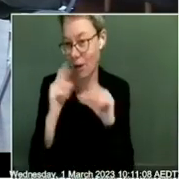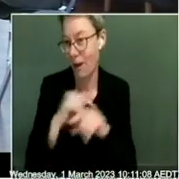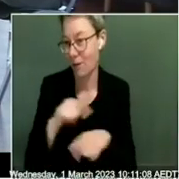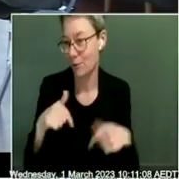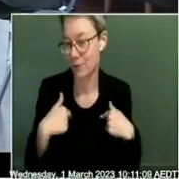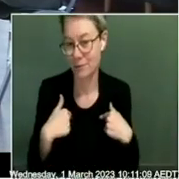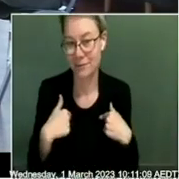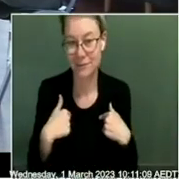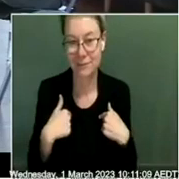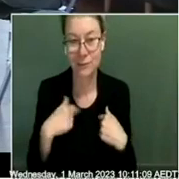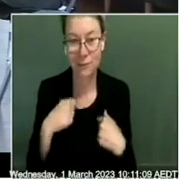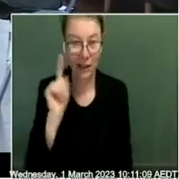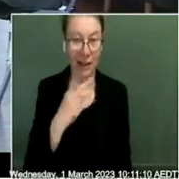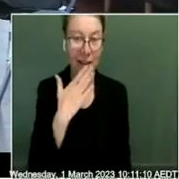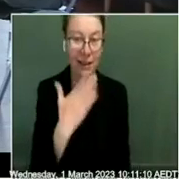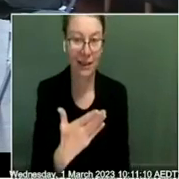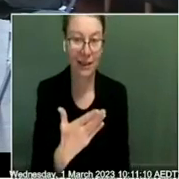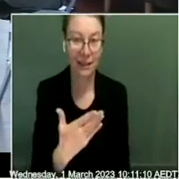much.